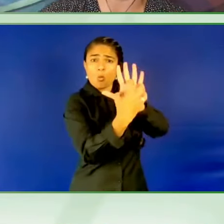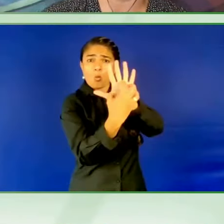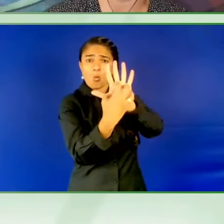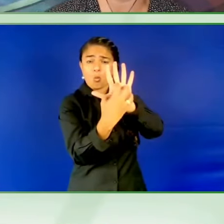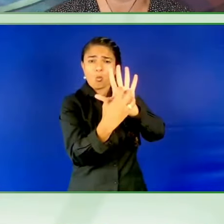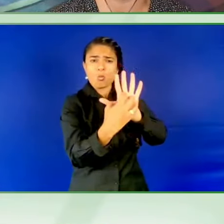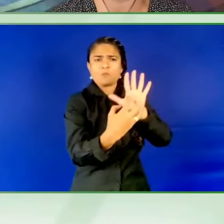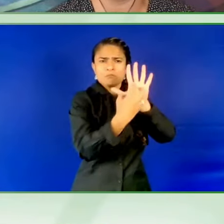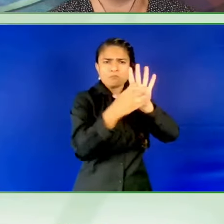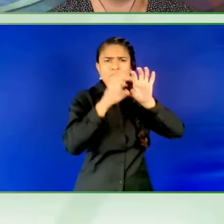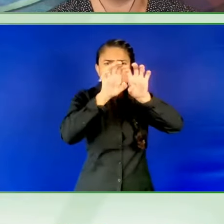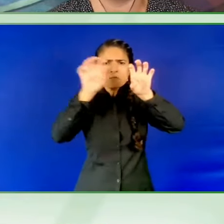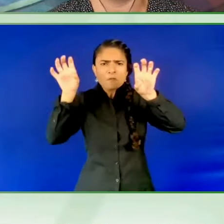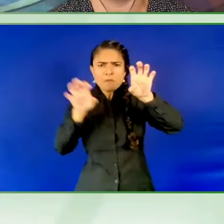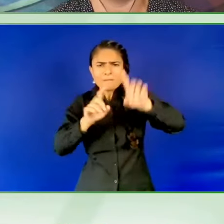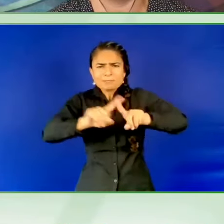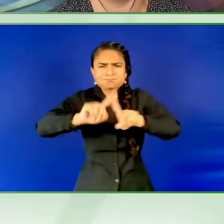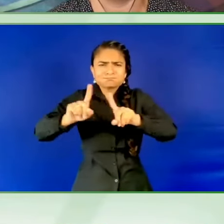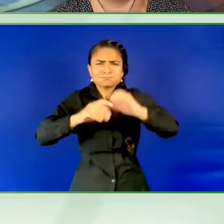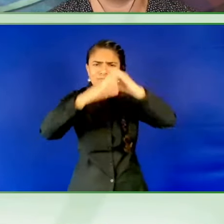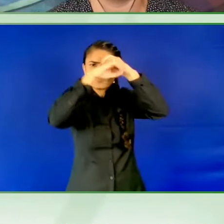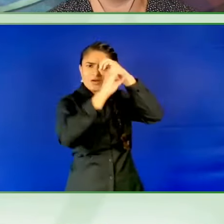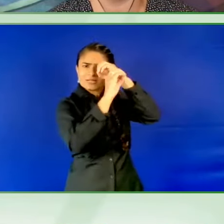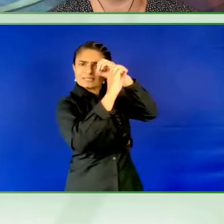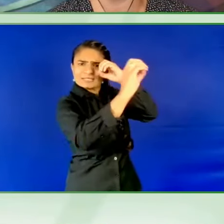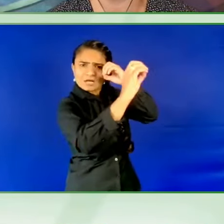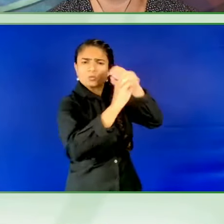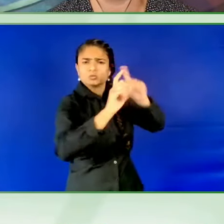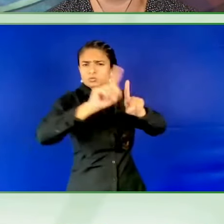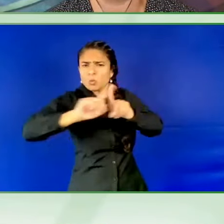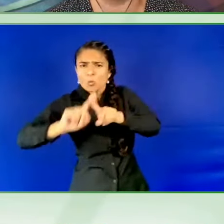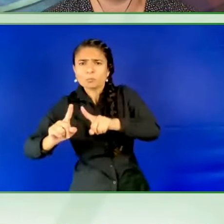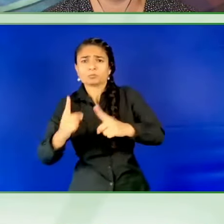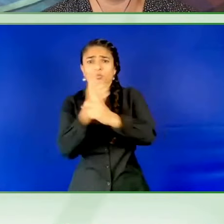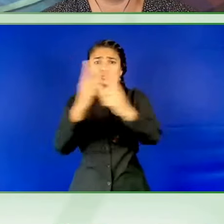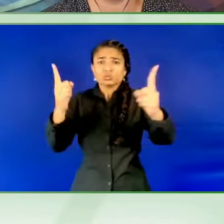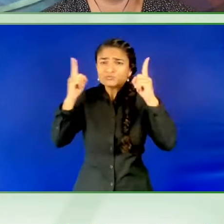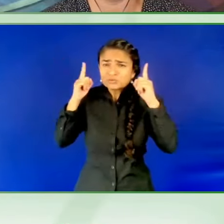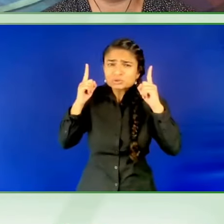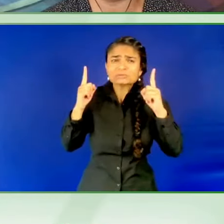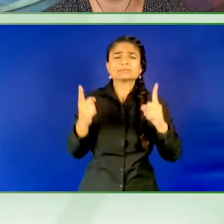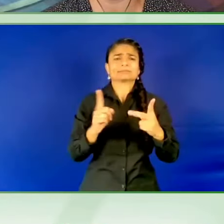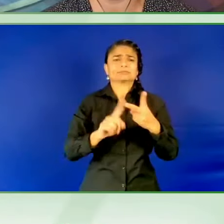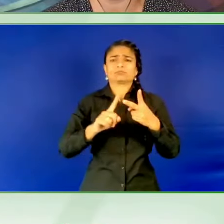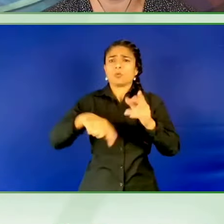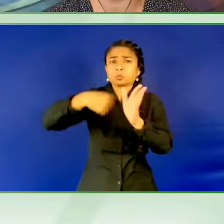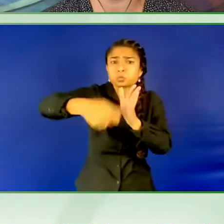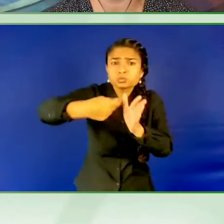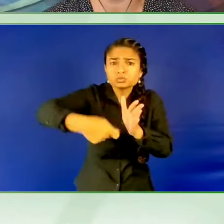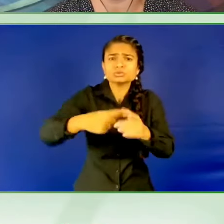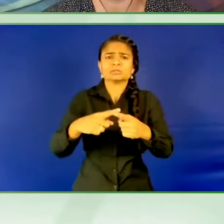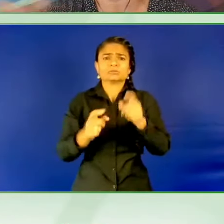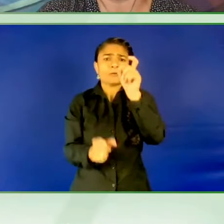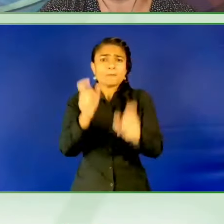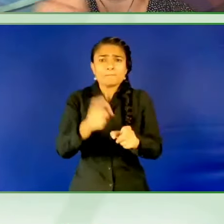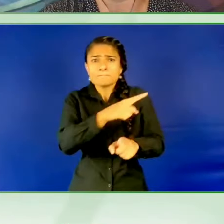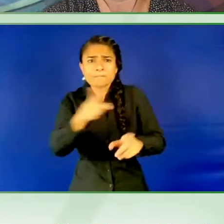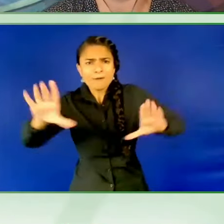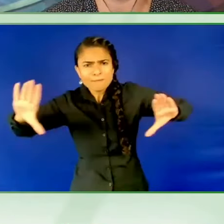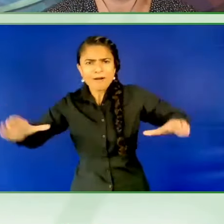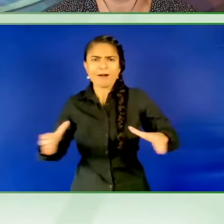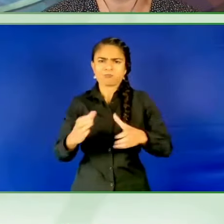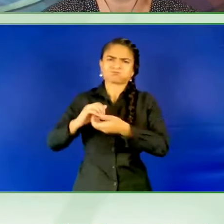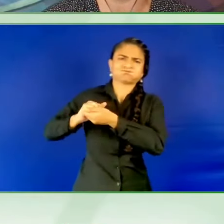group together as a inclusive astronomy group. In the group also, there is people not coming